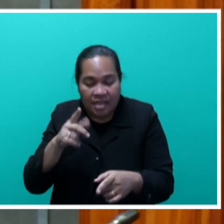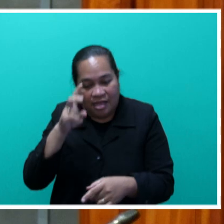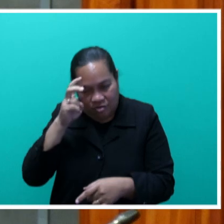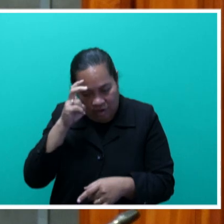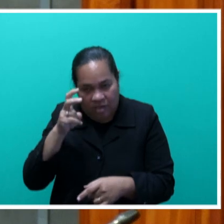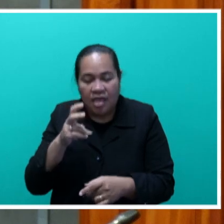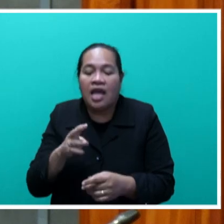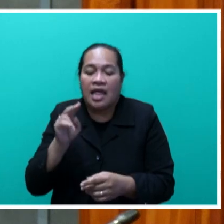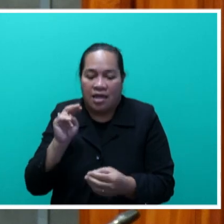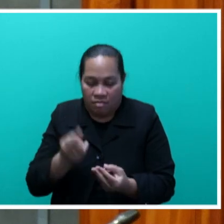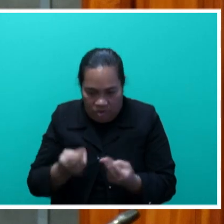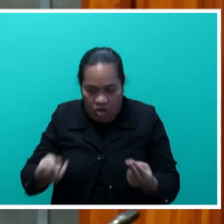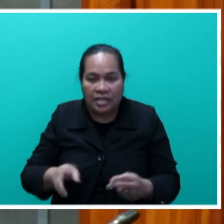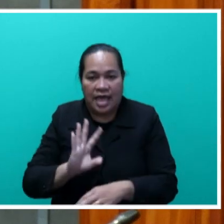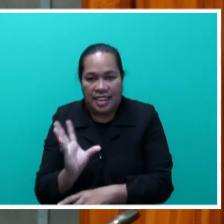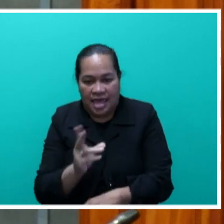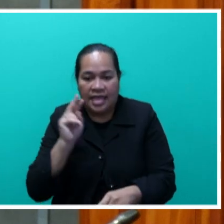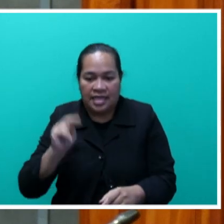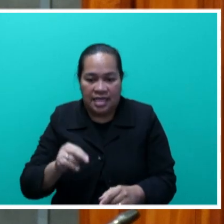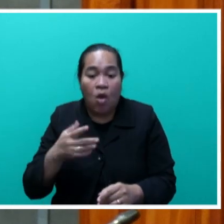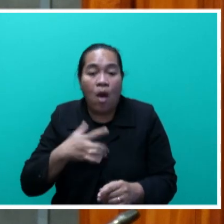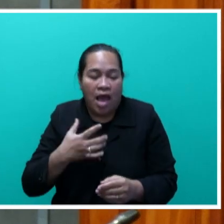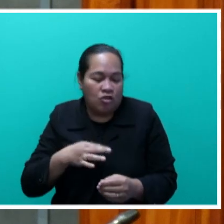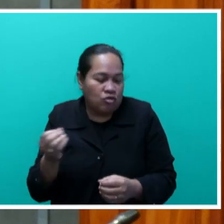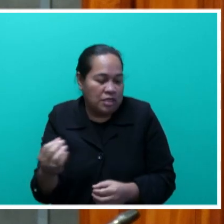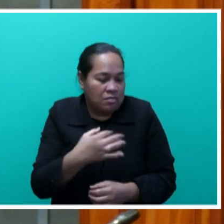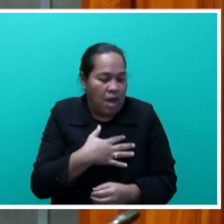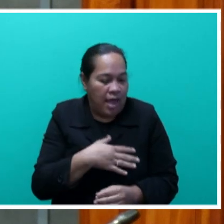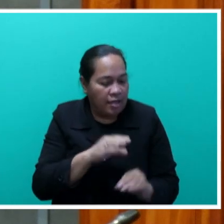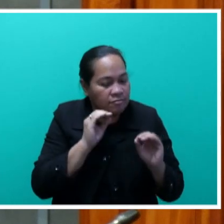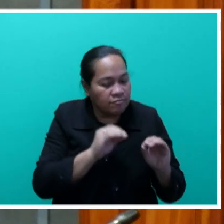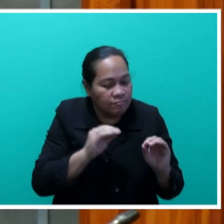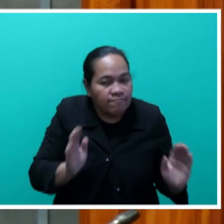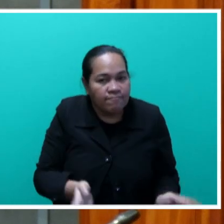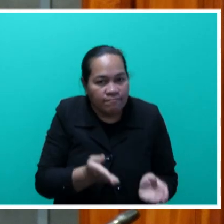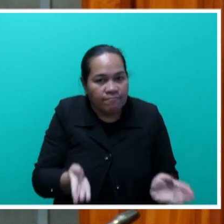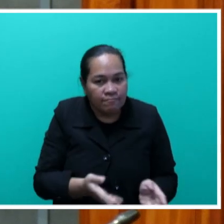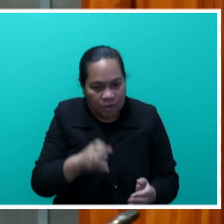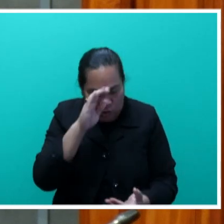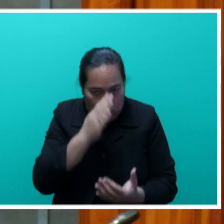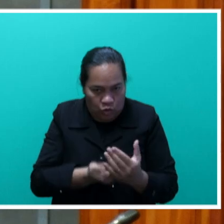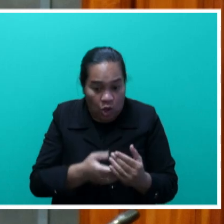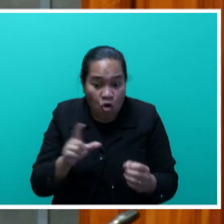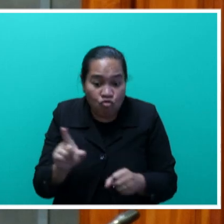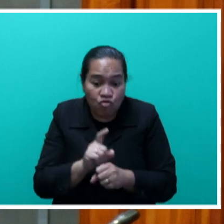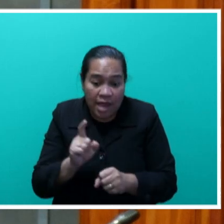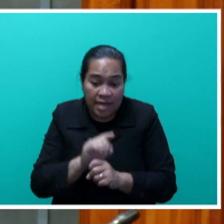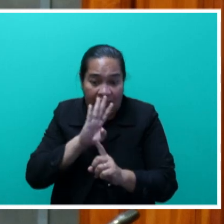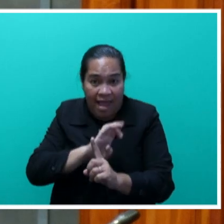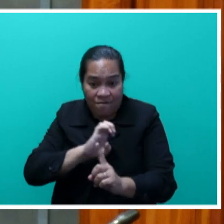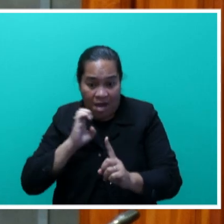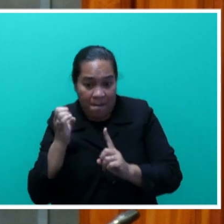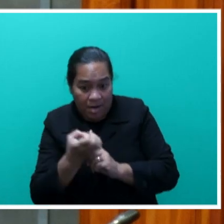to inspire and nurture our students effectively. To create a learning environment, we are